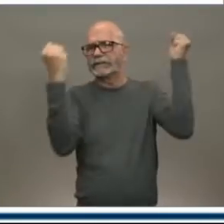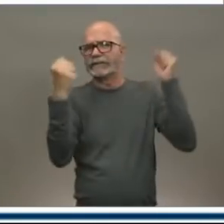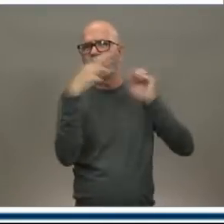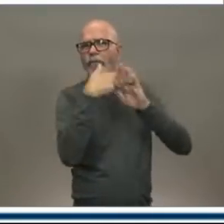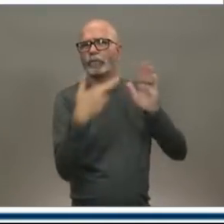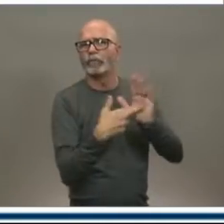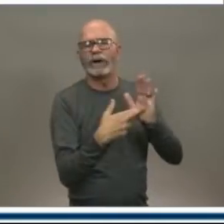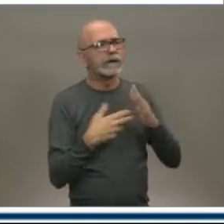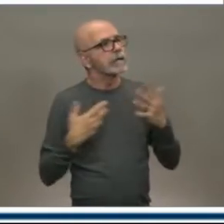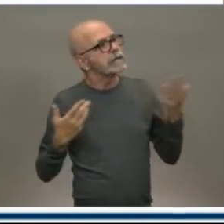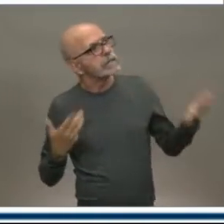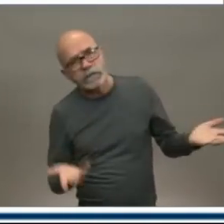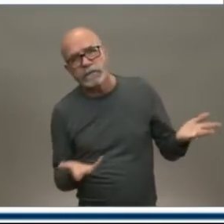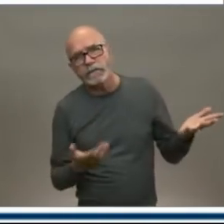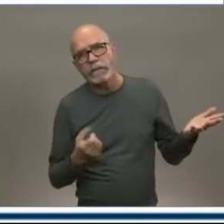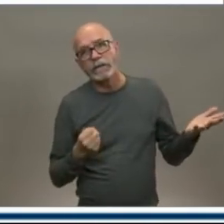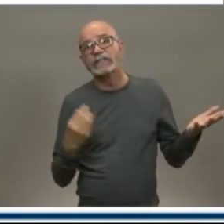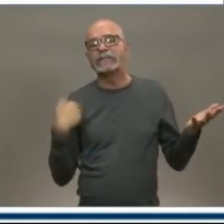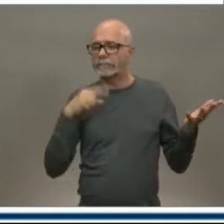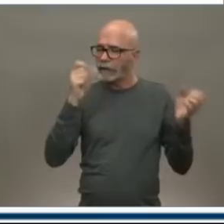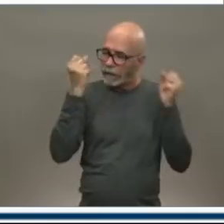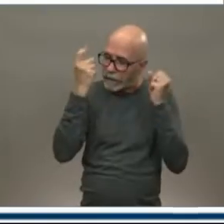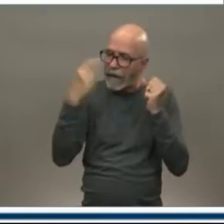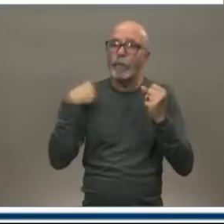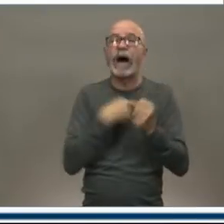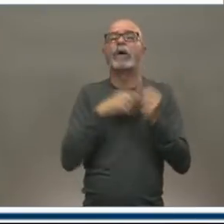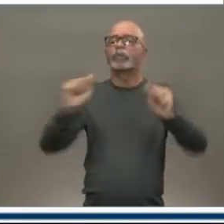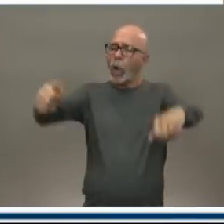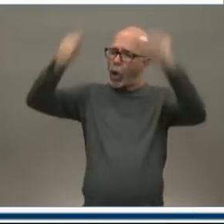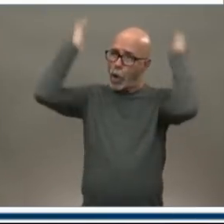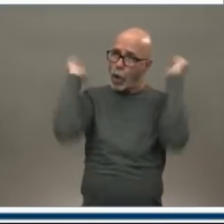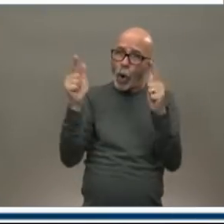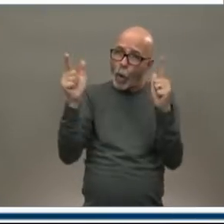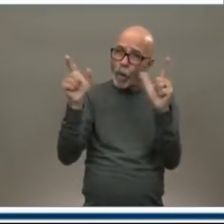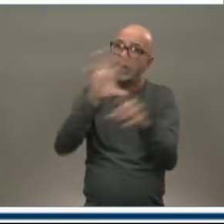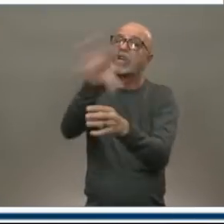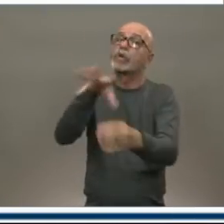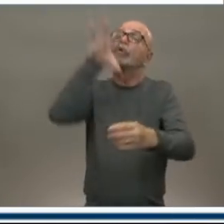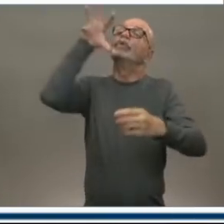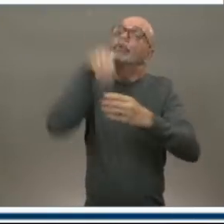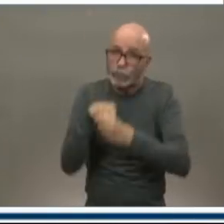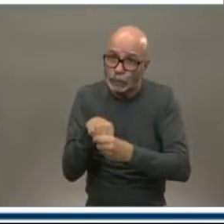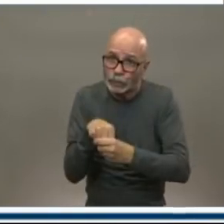this. That we can't let certain groups off just because they're tired.